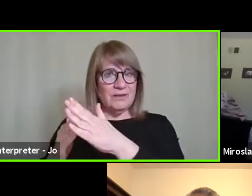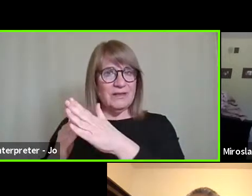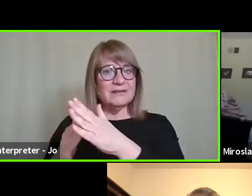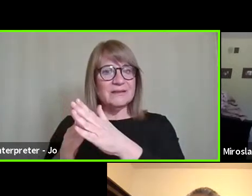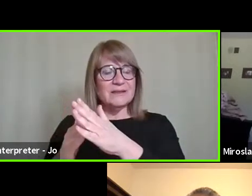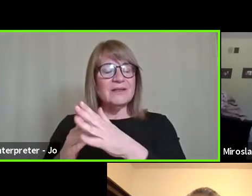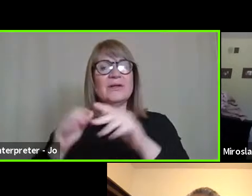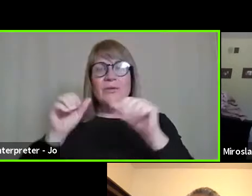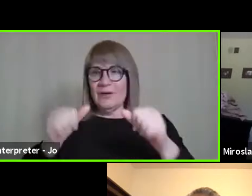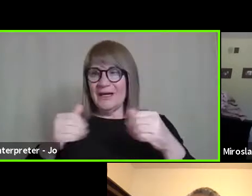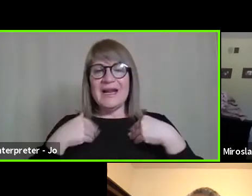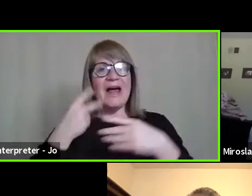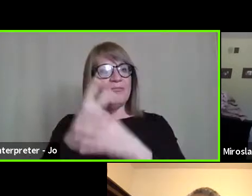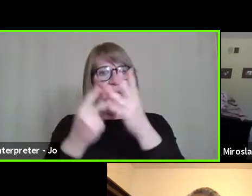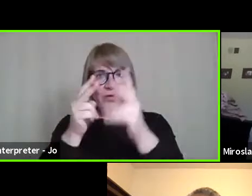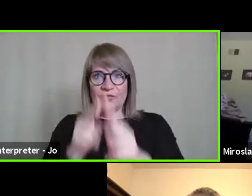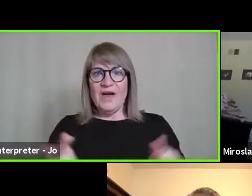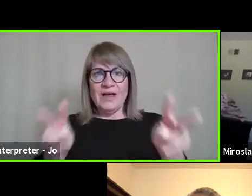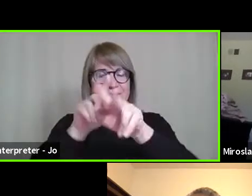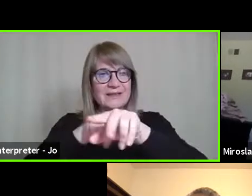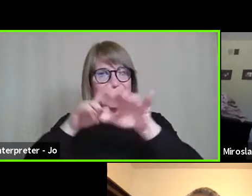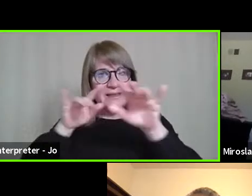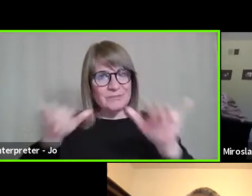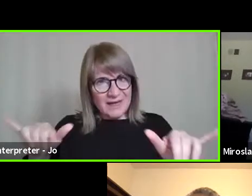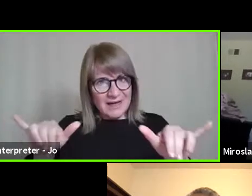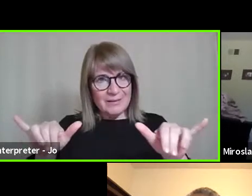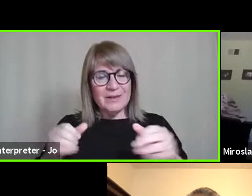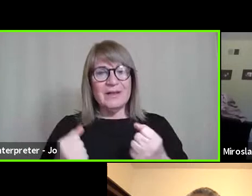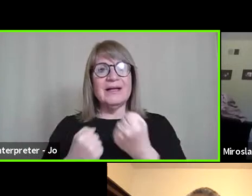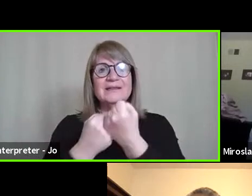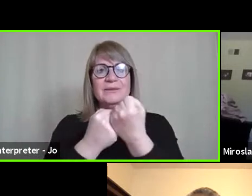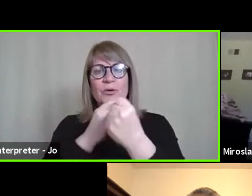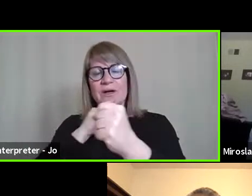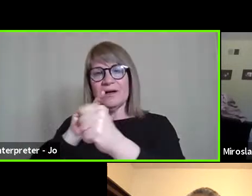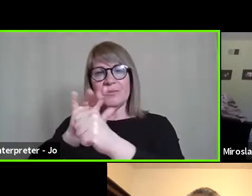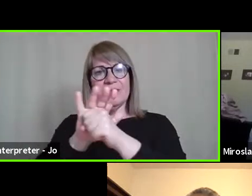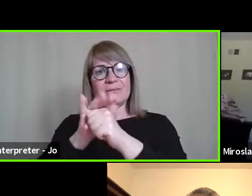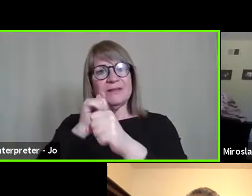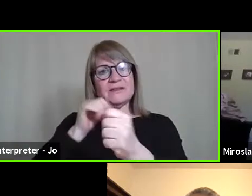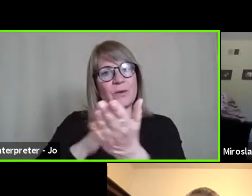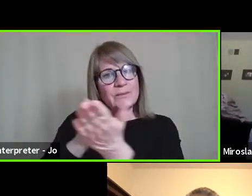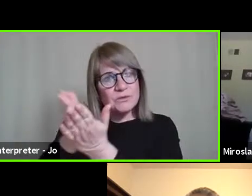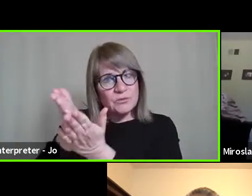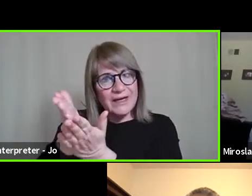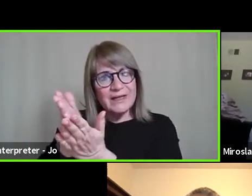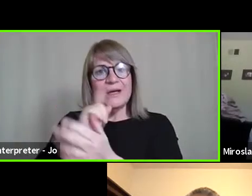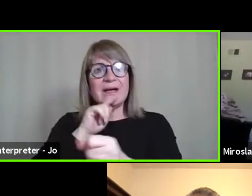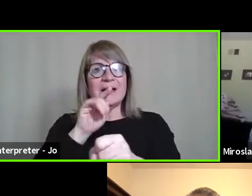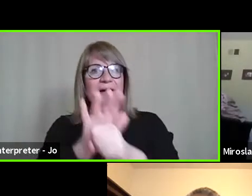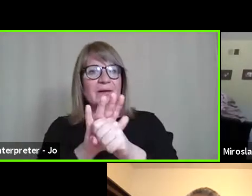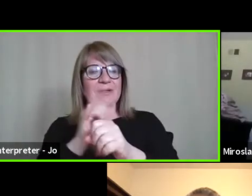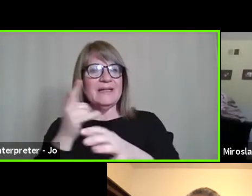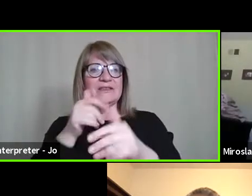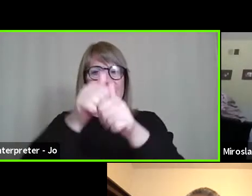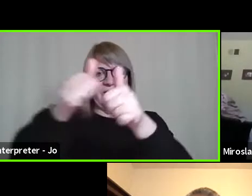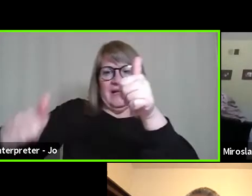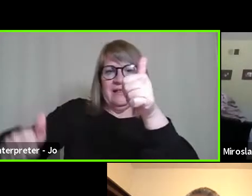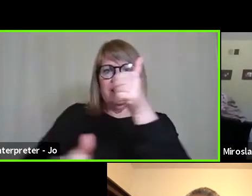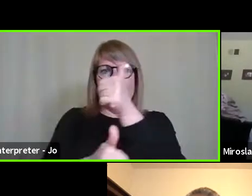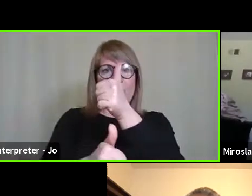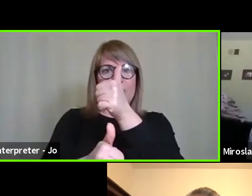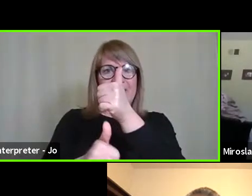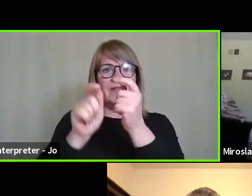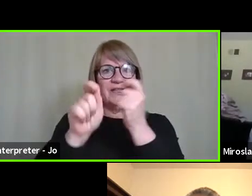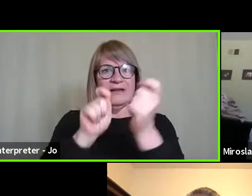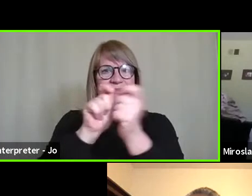time and support our commitments um to women's rights and our commitment to anti-subordination um